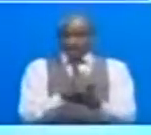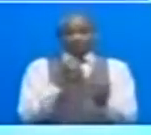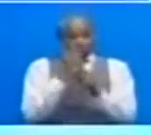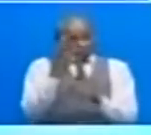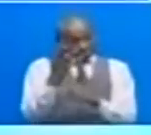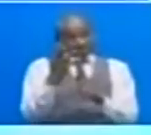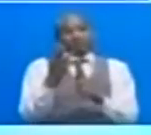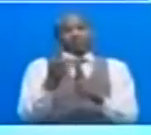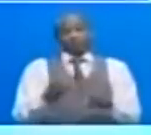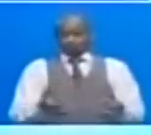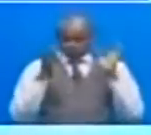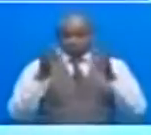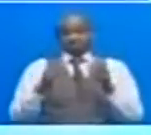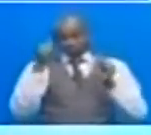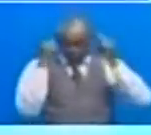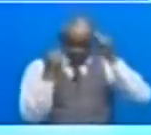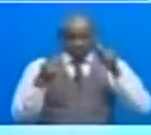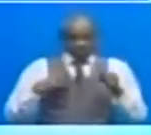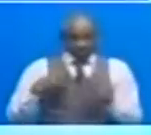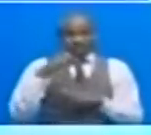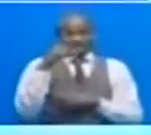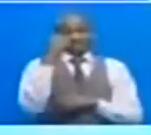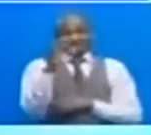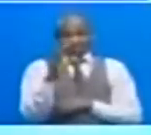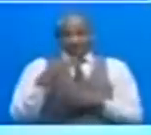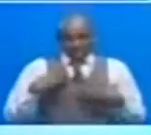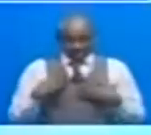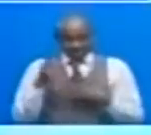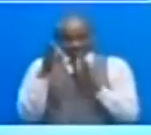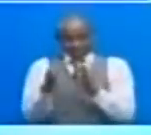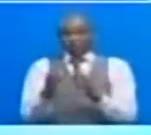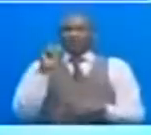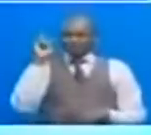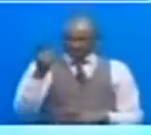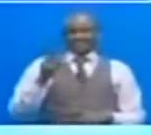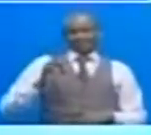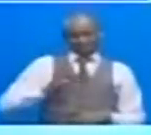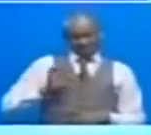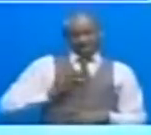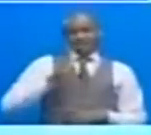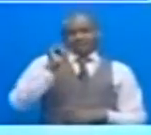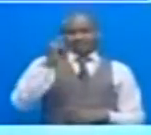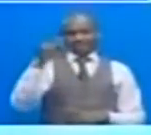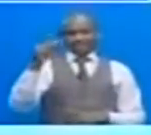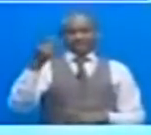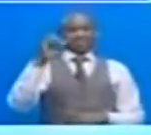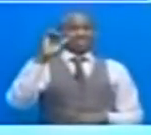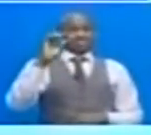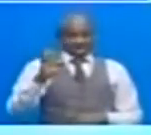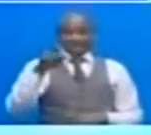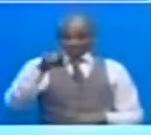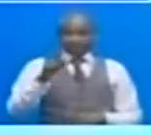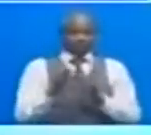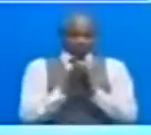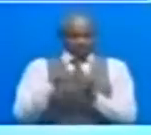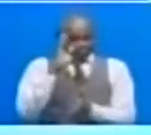the Kenya Defence Forces. Among them is Colonel Fatma Abdi, who becomes the first female brigadier in the country. Here's more on that